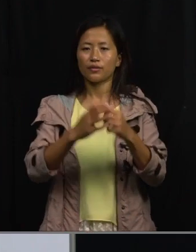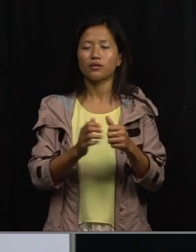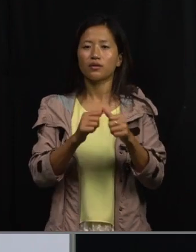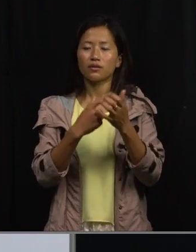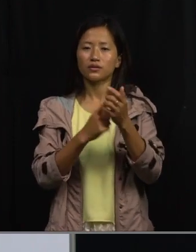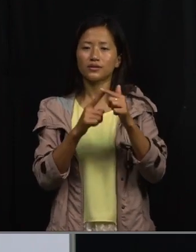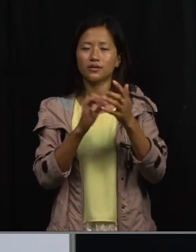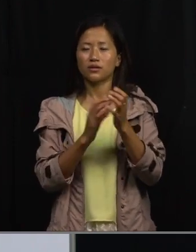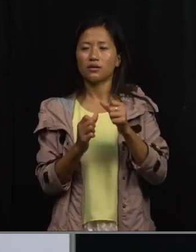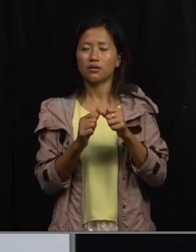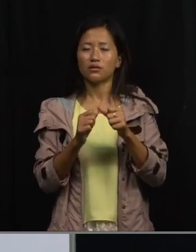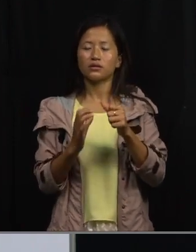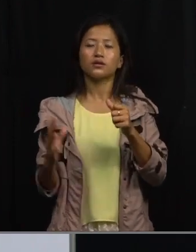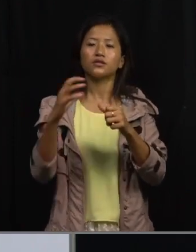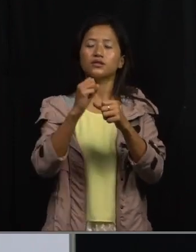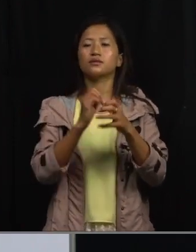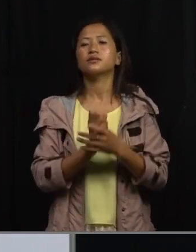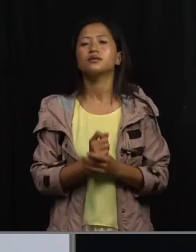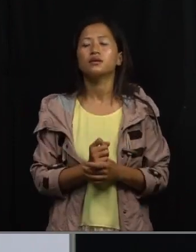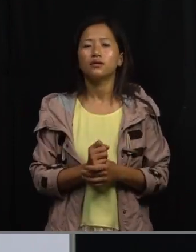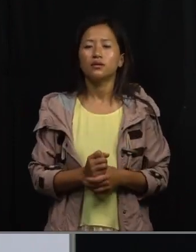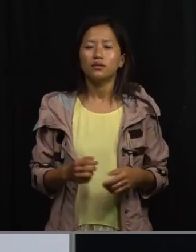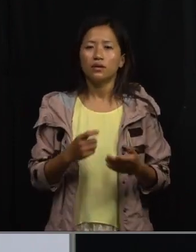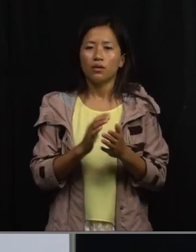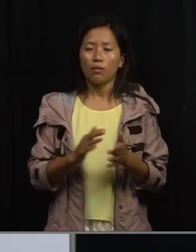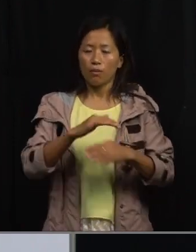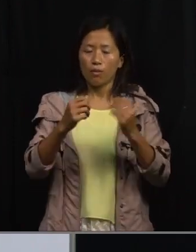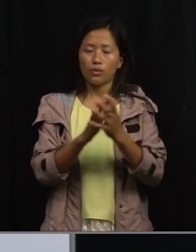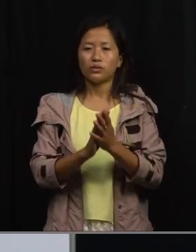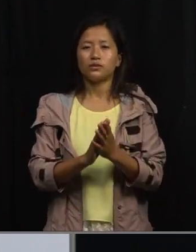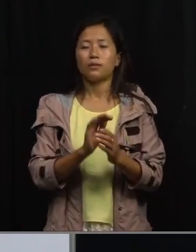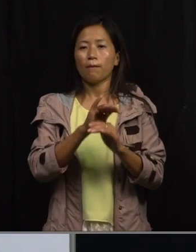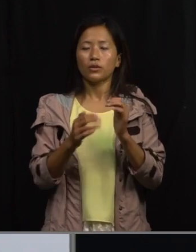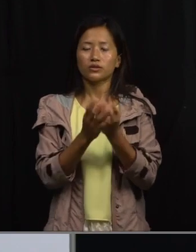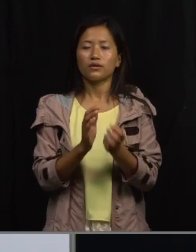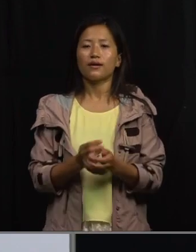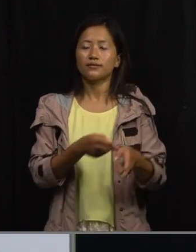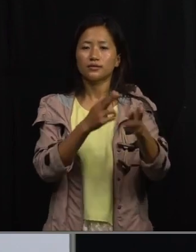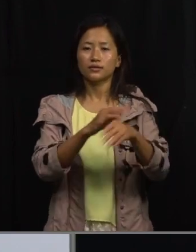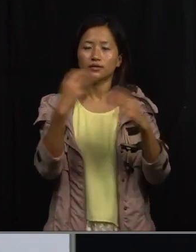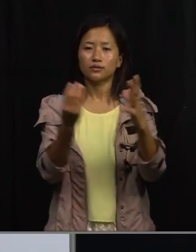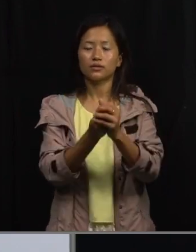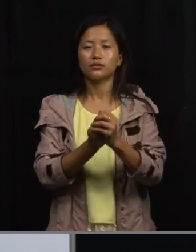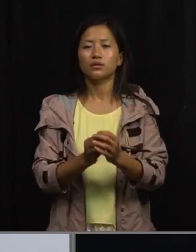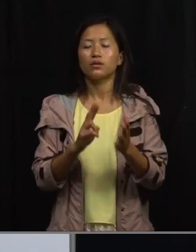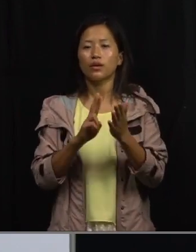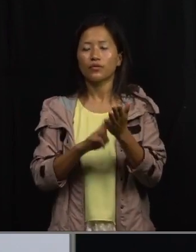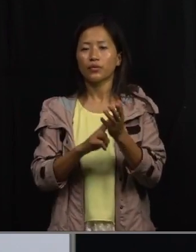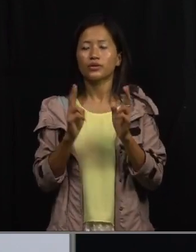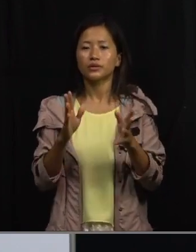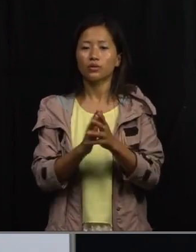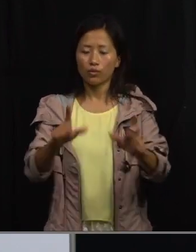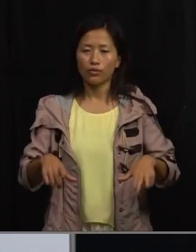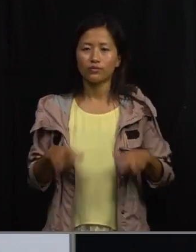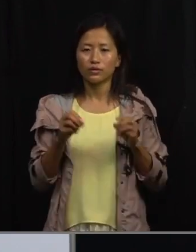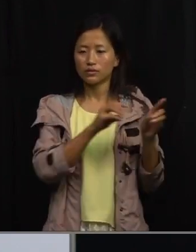Asia. So, this modern hunting-gathering society, they lived a nomadic way of life, and they